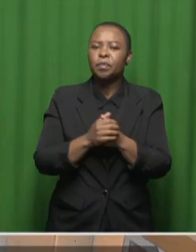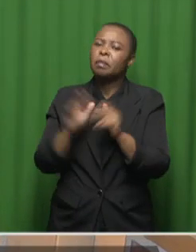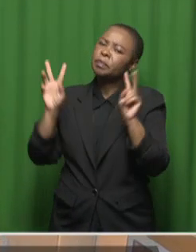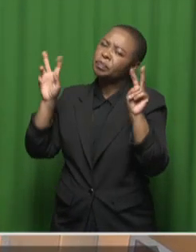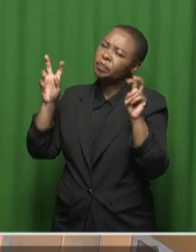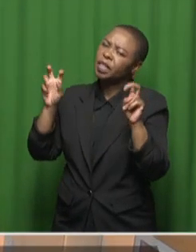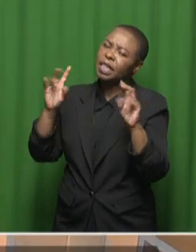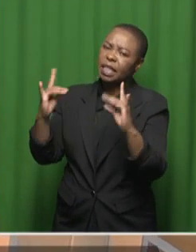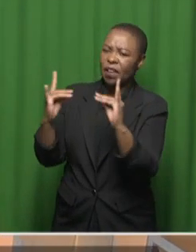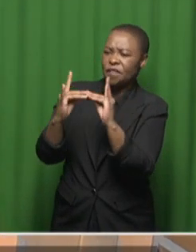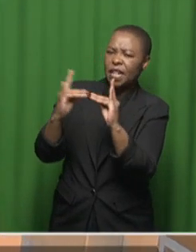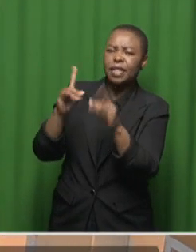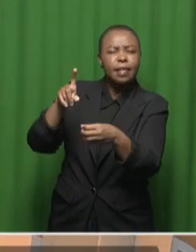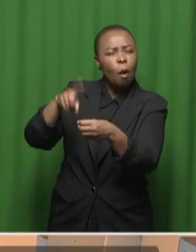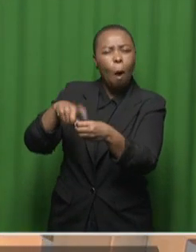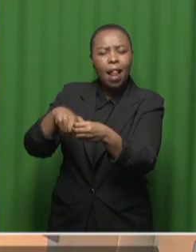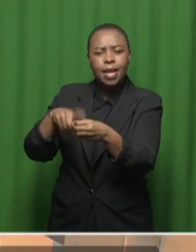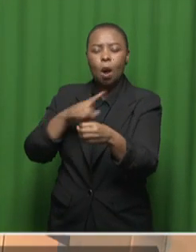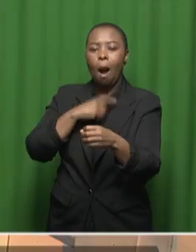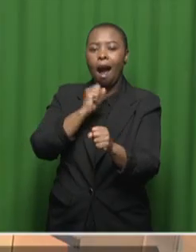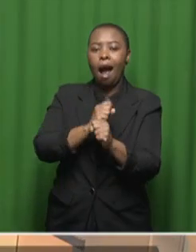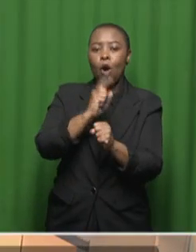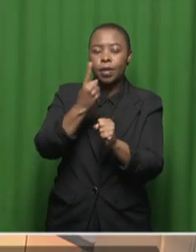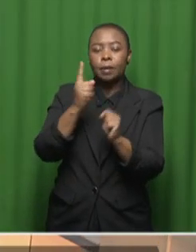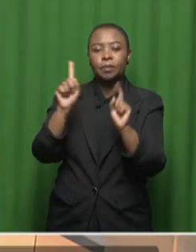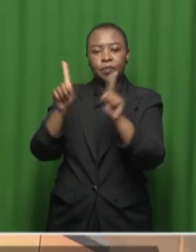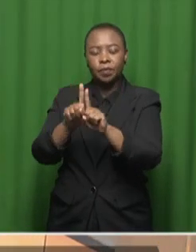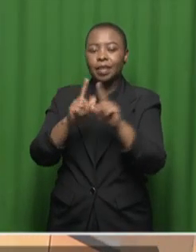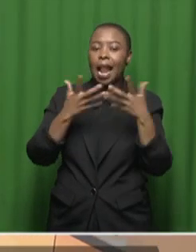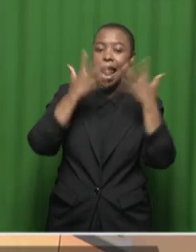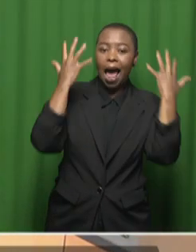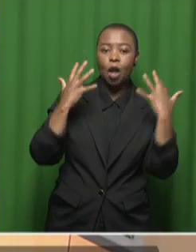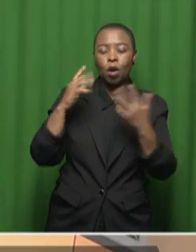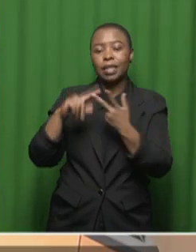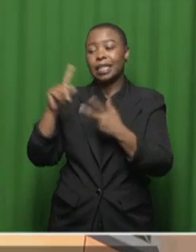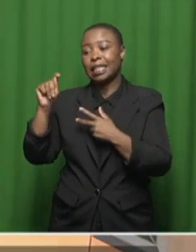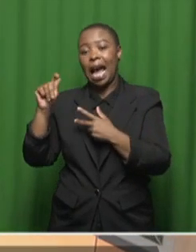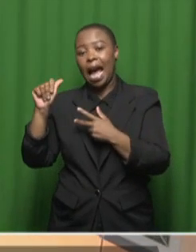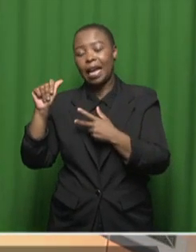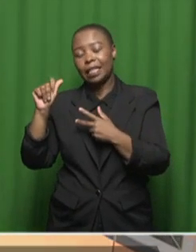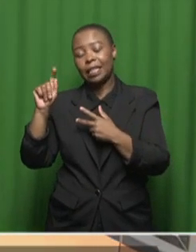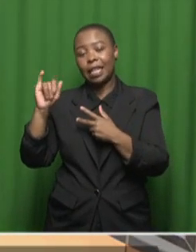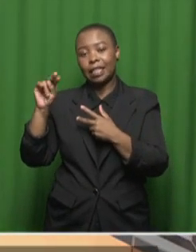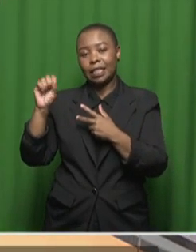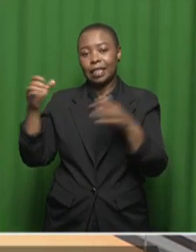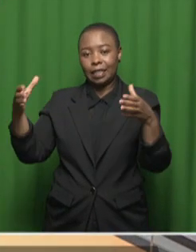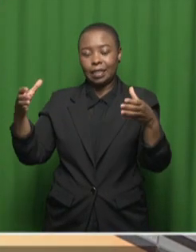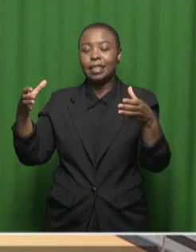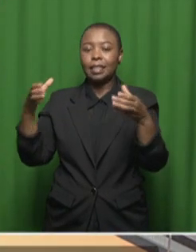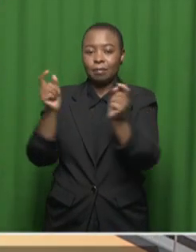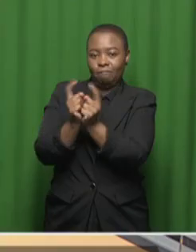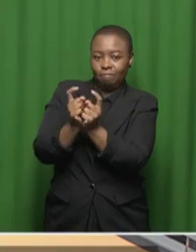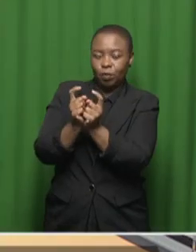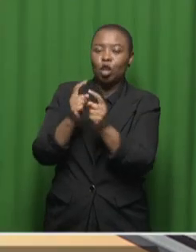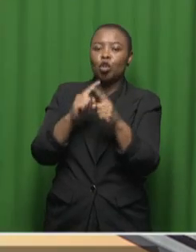on the field of play. We speak about the Gauteng derby starting with the Lions and the Titans. And typically when we look at a SA20, we know that